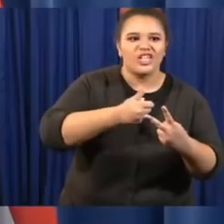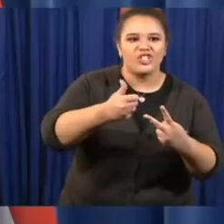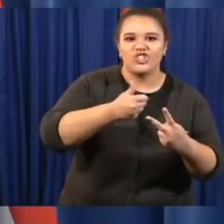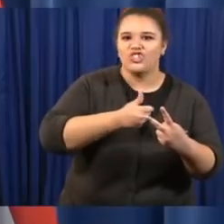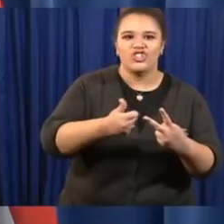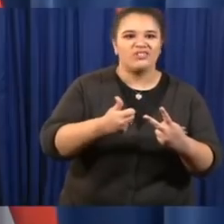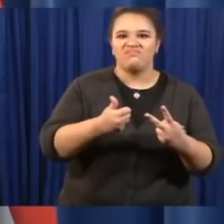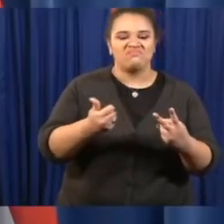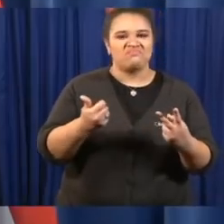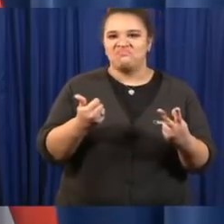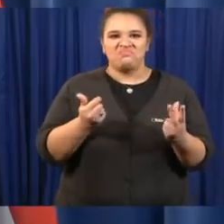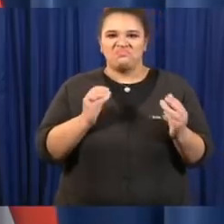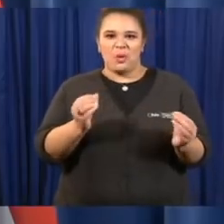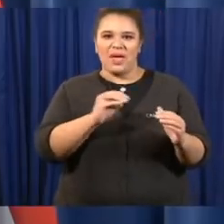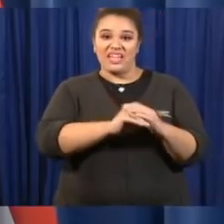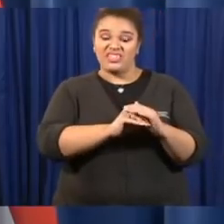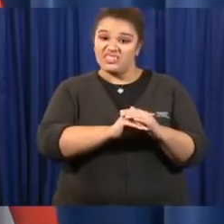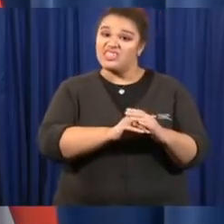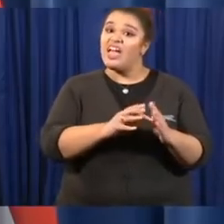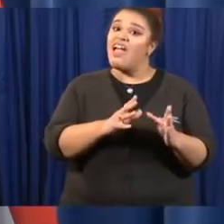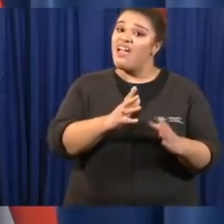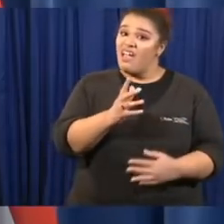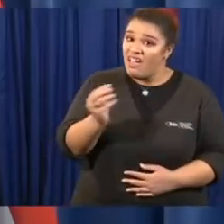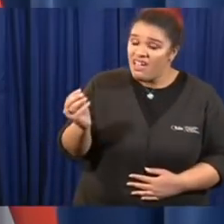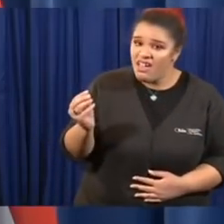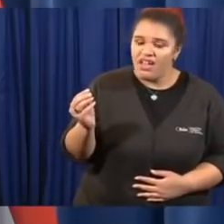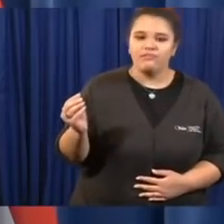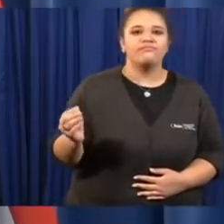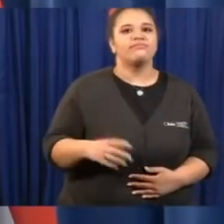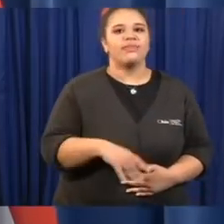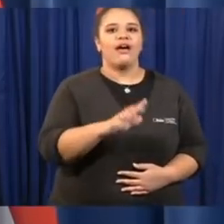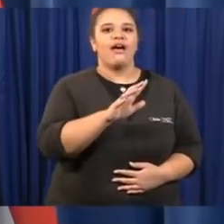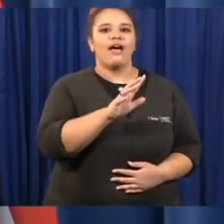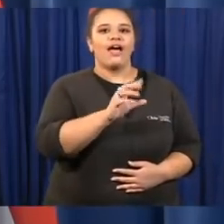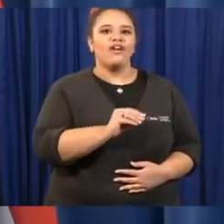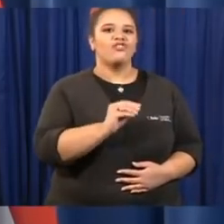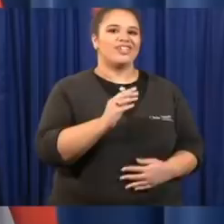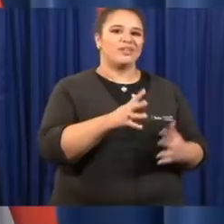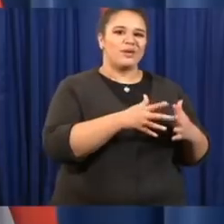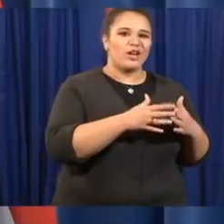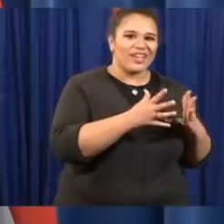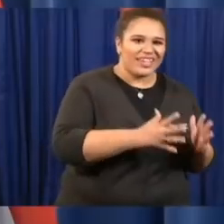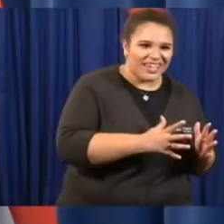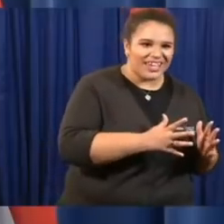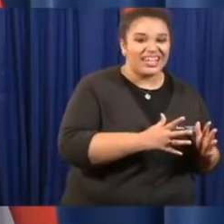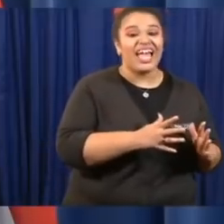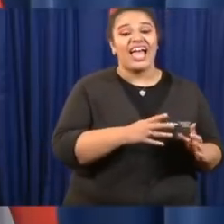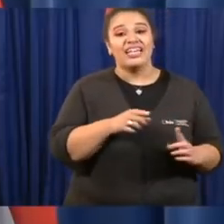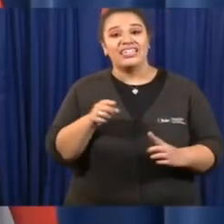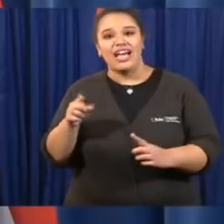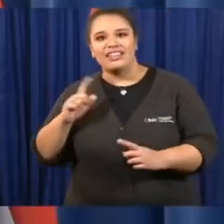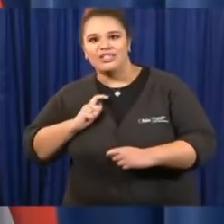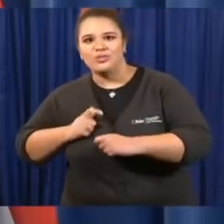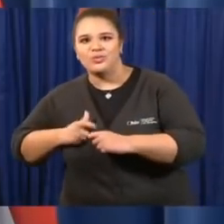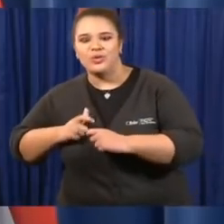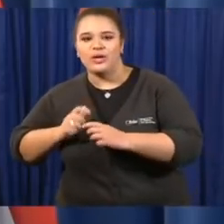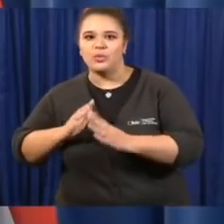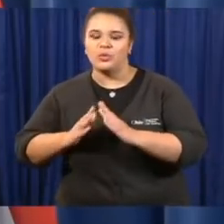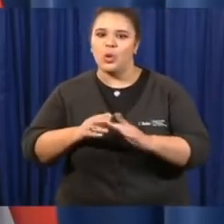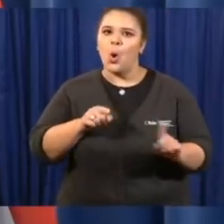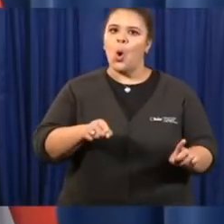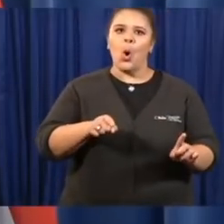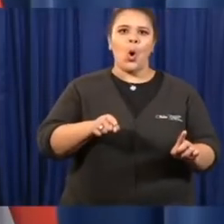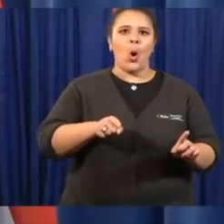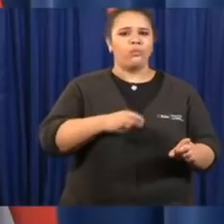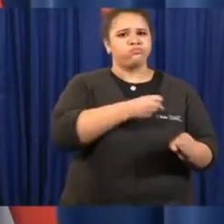especially the Afro-American and the Latino and many other communities. Governor, don't you think that this virus was like a little bomb